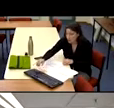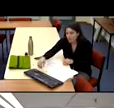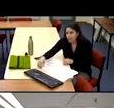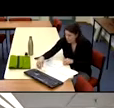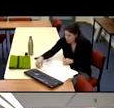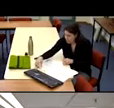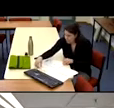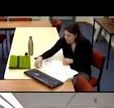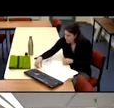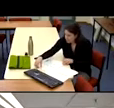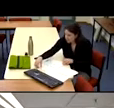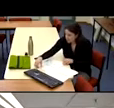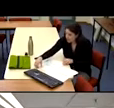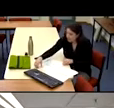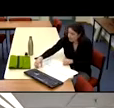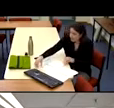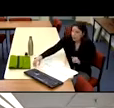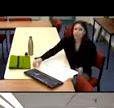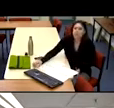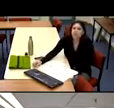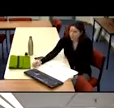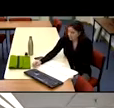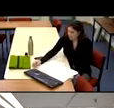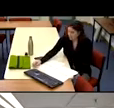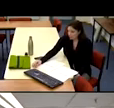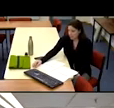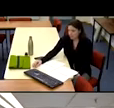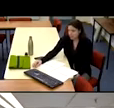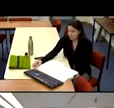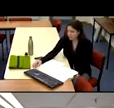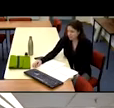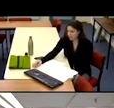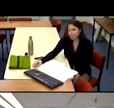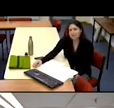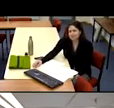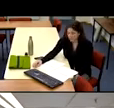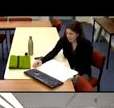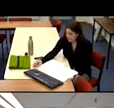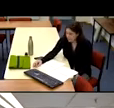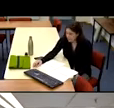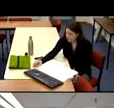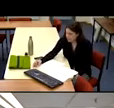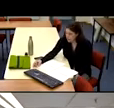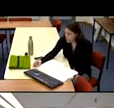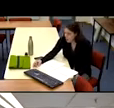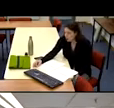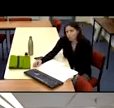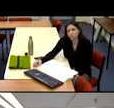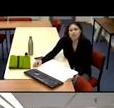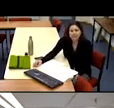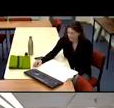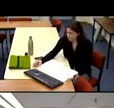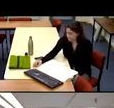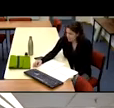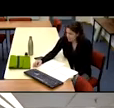So these ethical and moral arguments used by the media play on what Matthew Gibney refers to as an ethics of hospitality, or a form